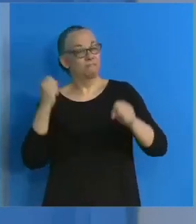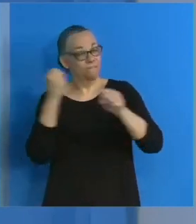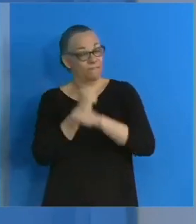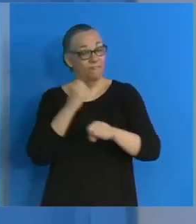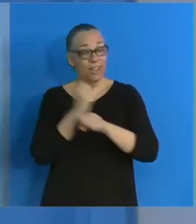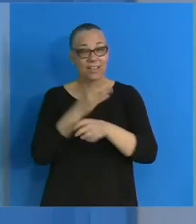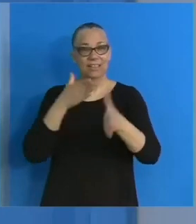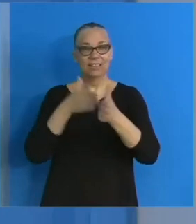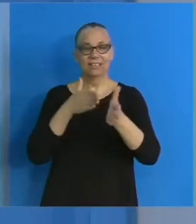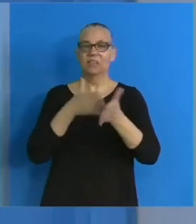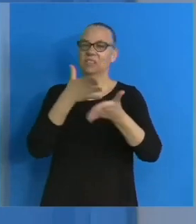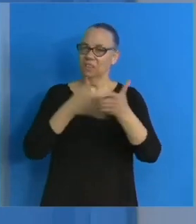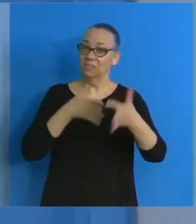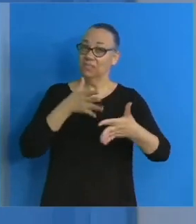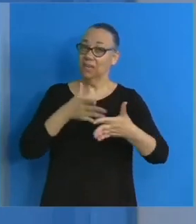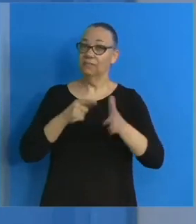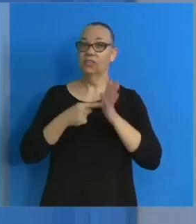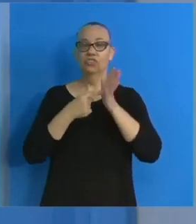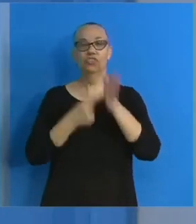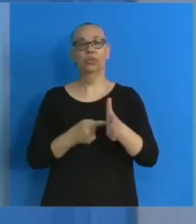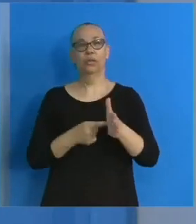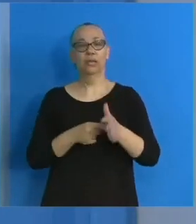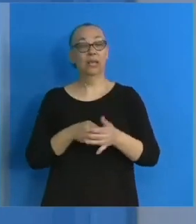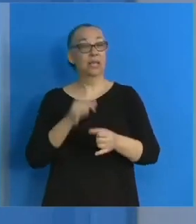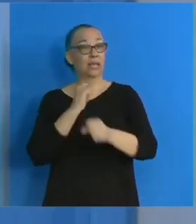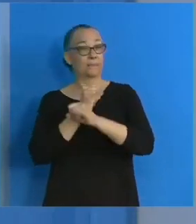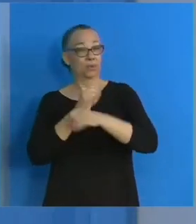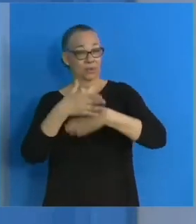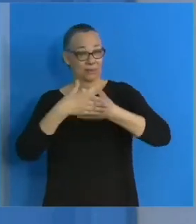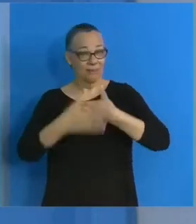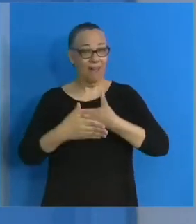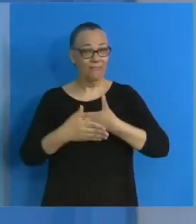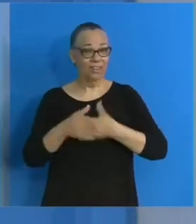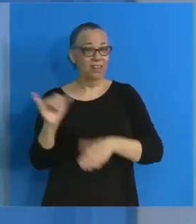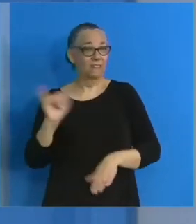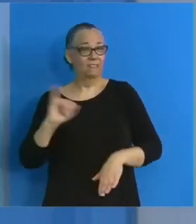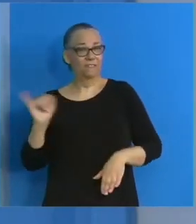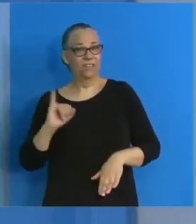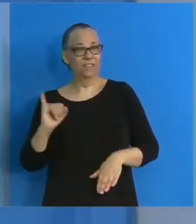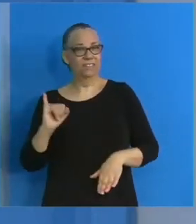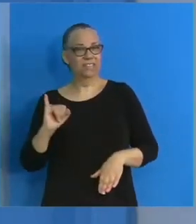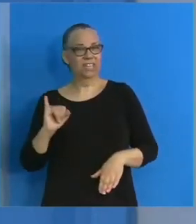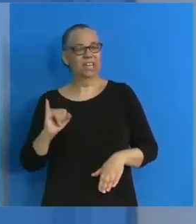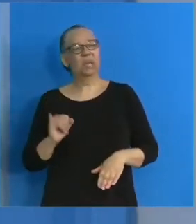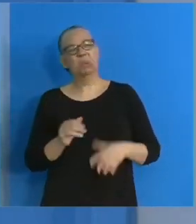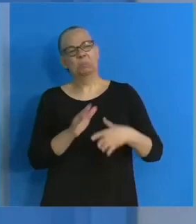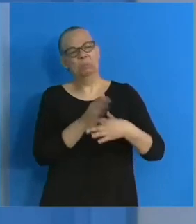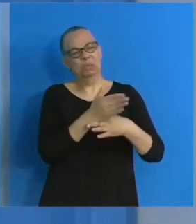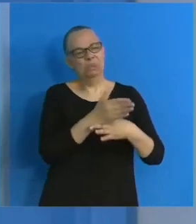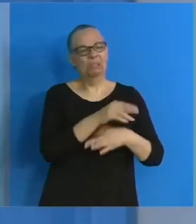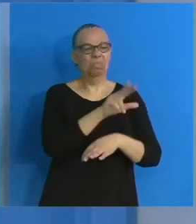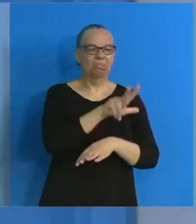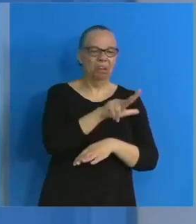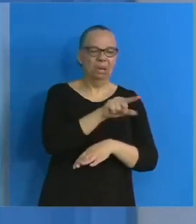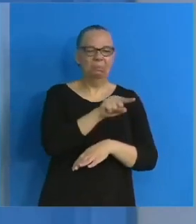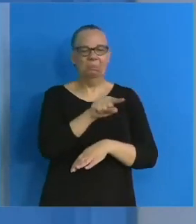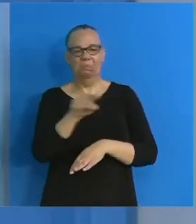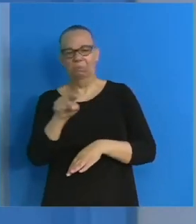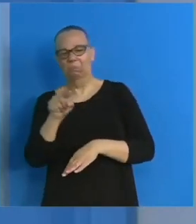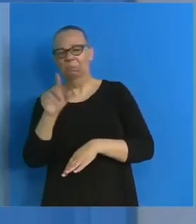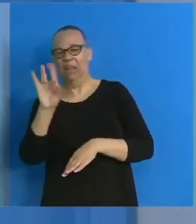have been studies to show that immunity following infection starts to wane from between 3 and 8